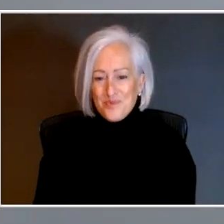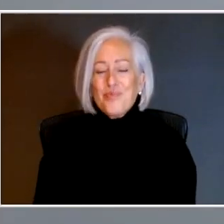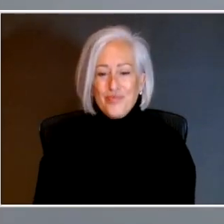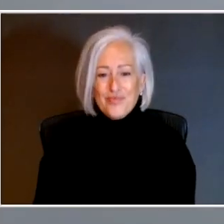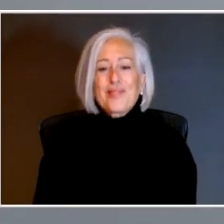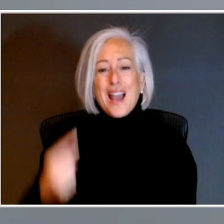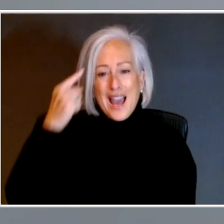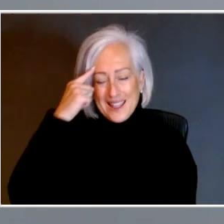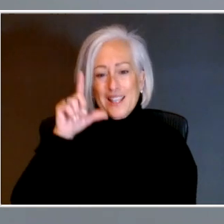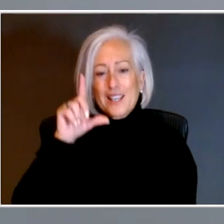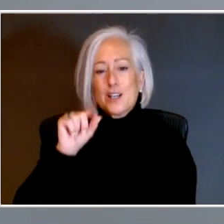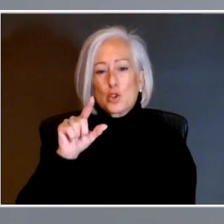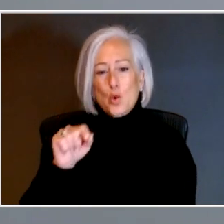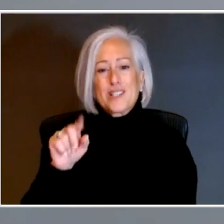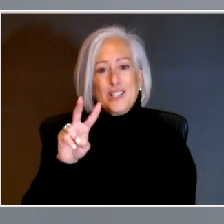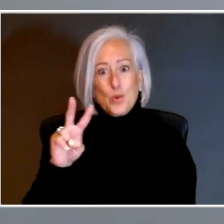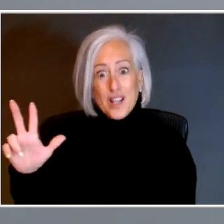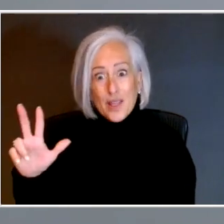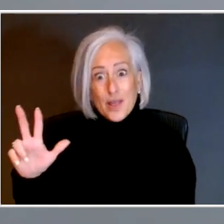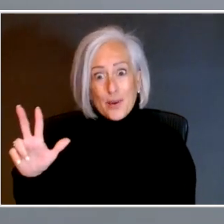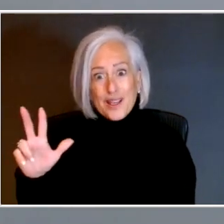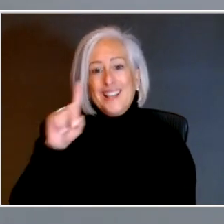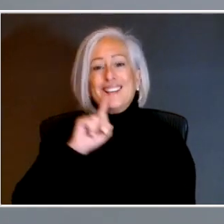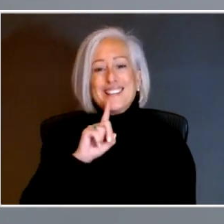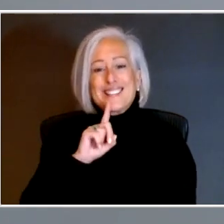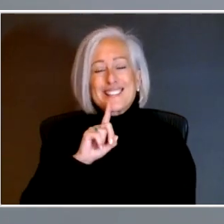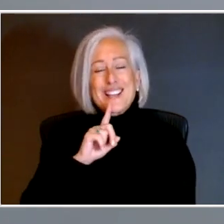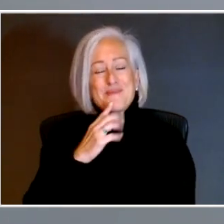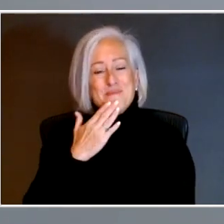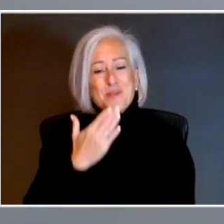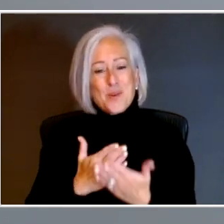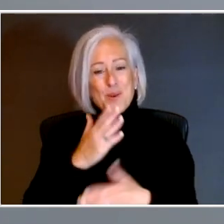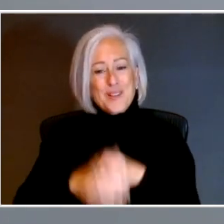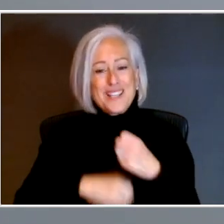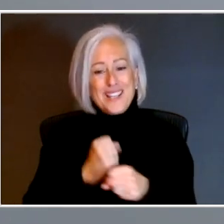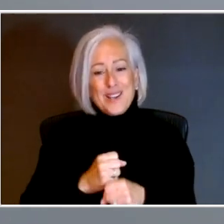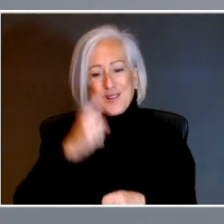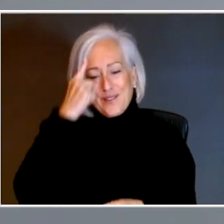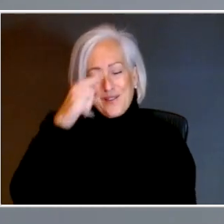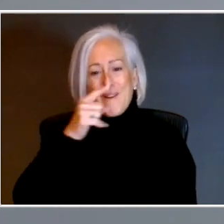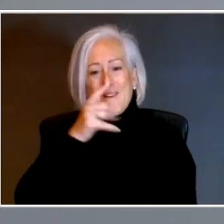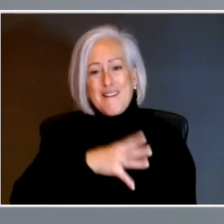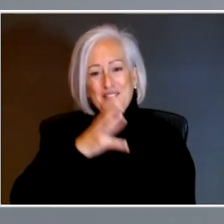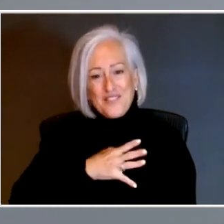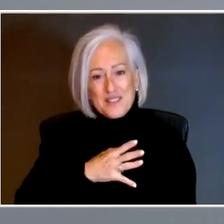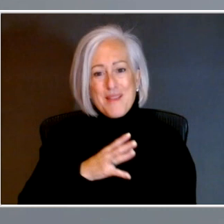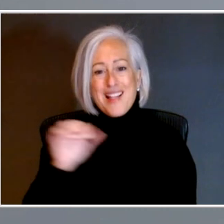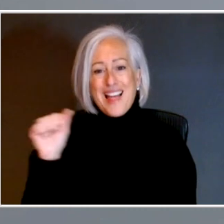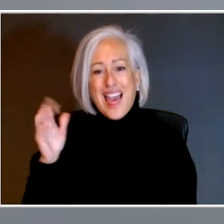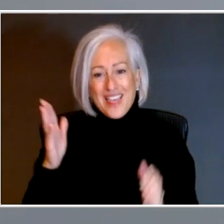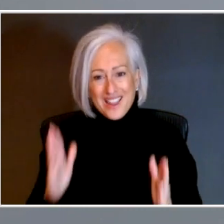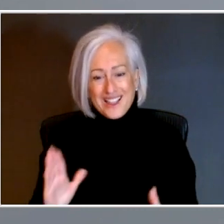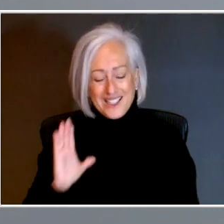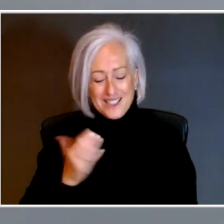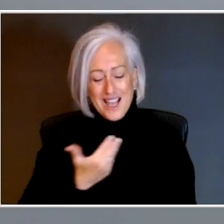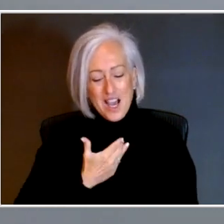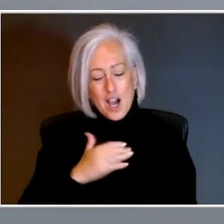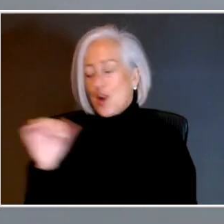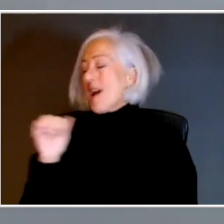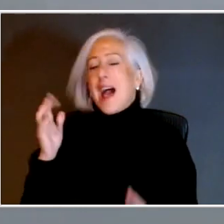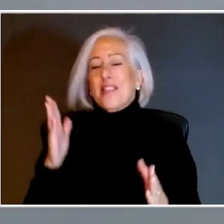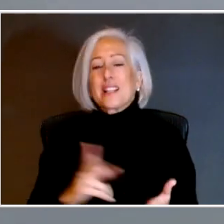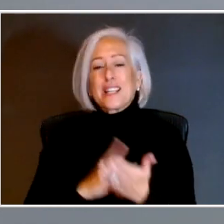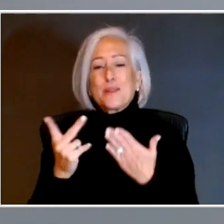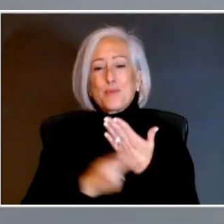think 2023 is a promising year for the female athlete. Our female athlete program's established. I